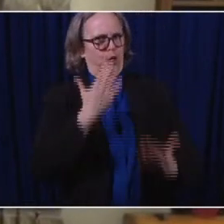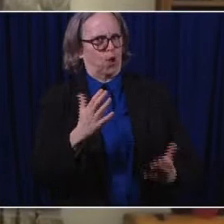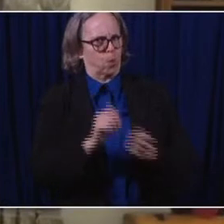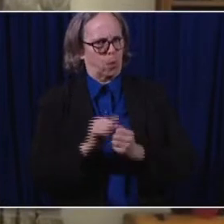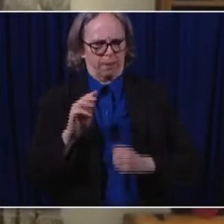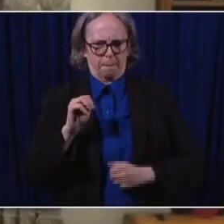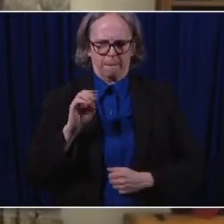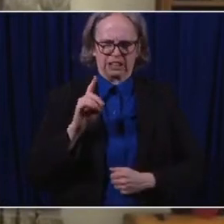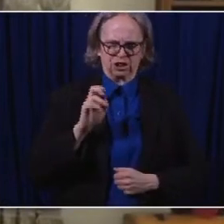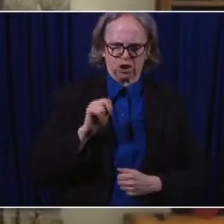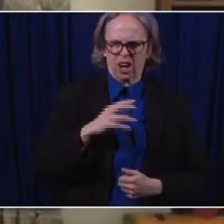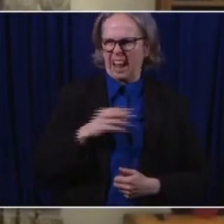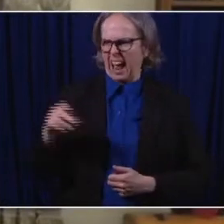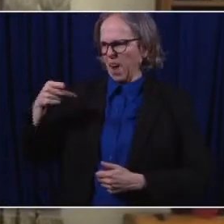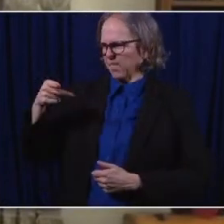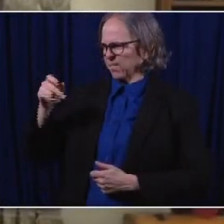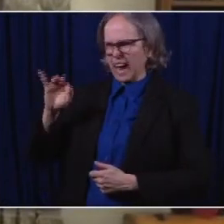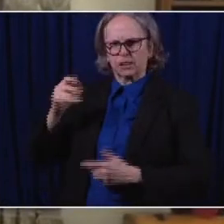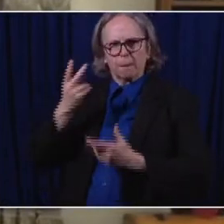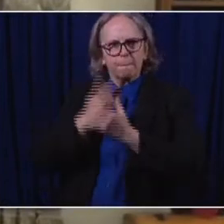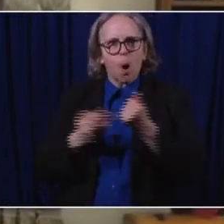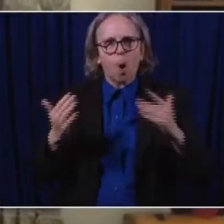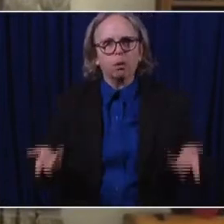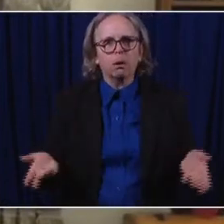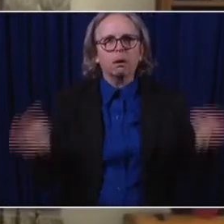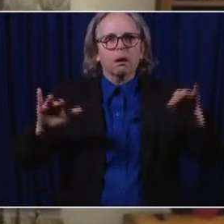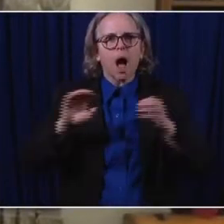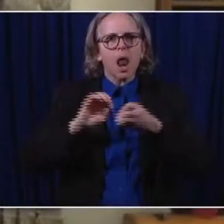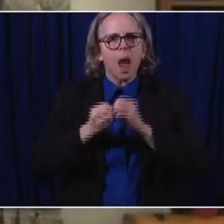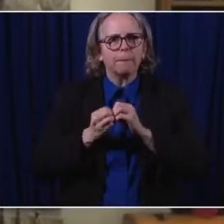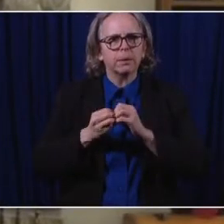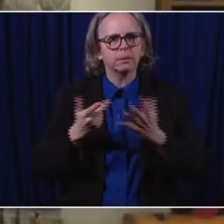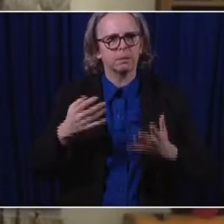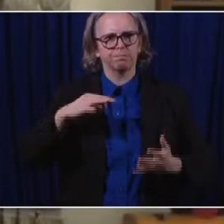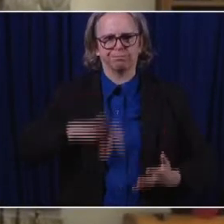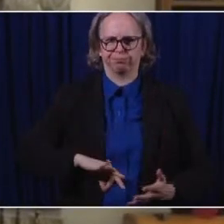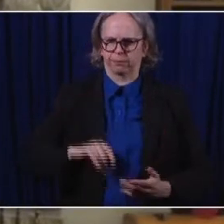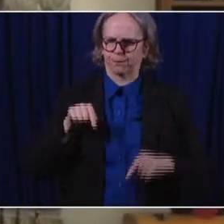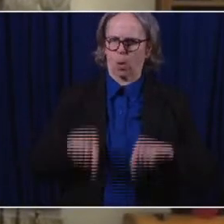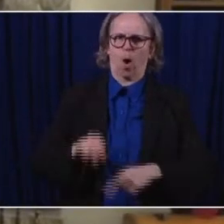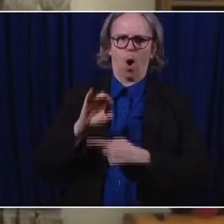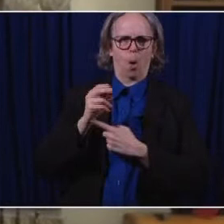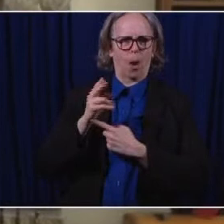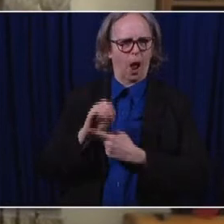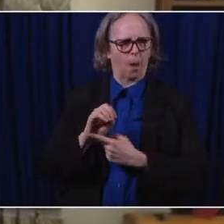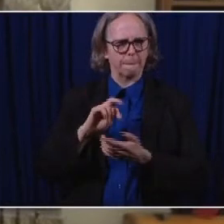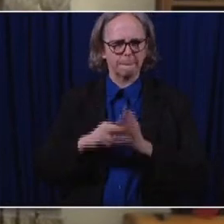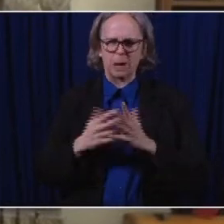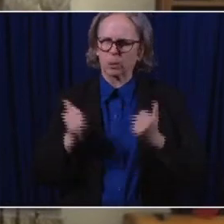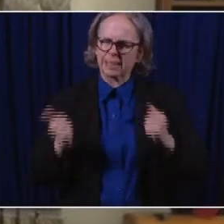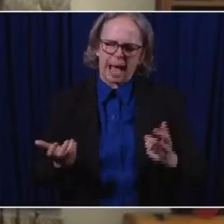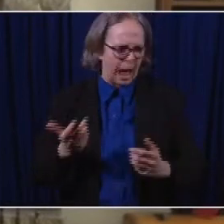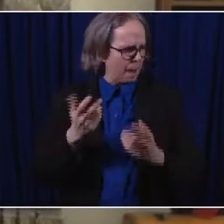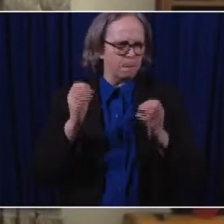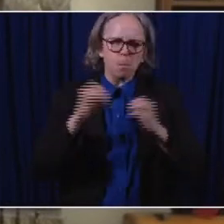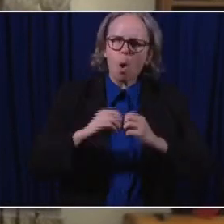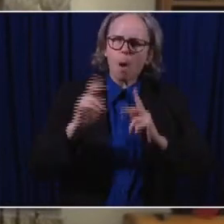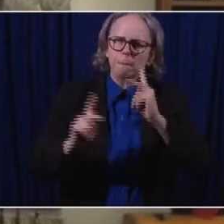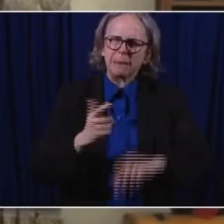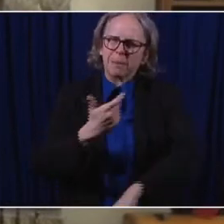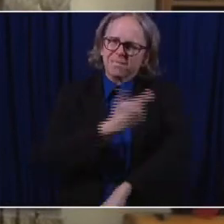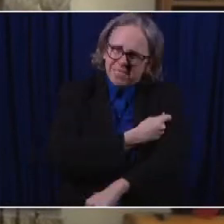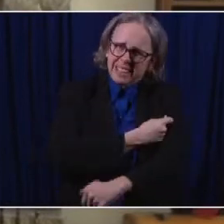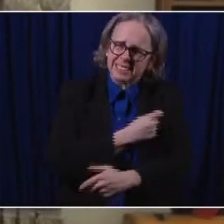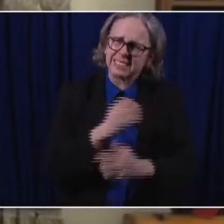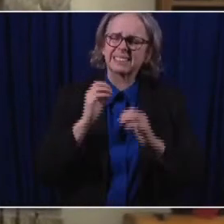we hope that this is going to continue to get better as we move forward. So we're happy with that